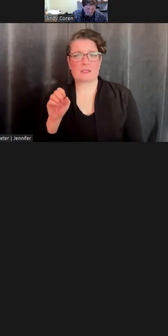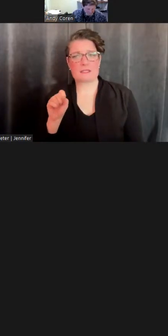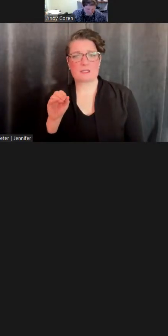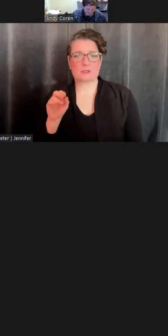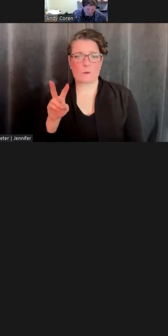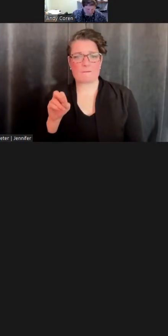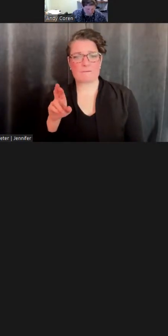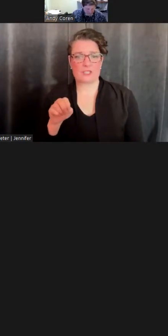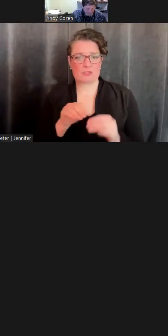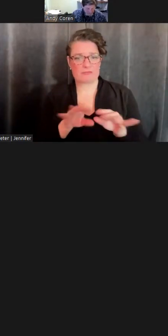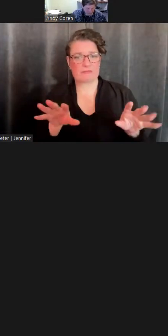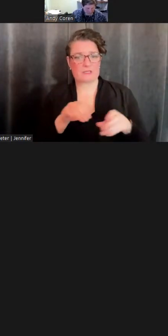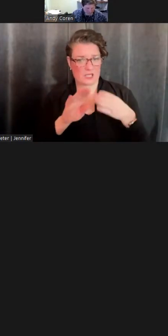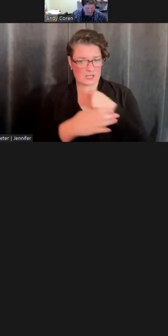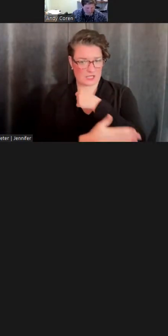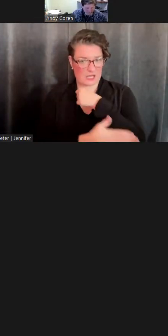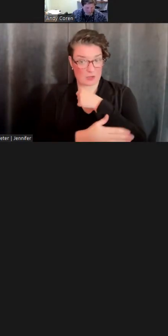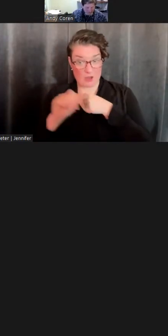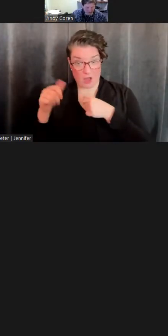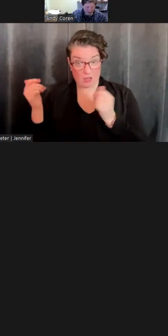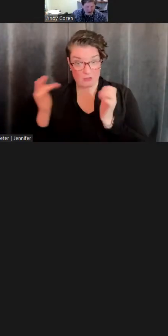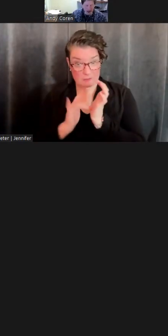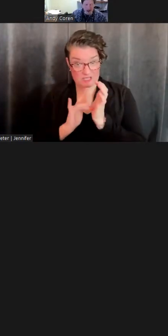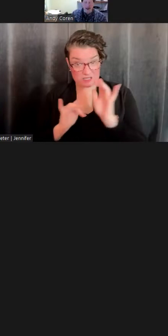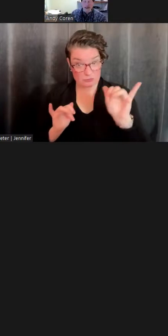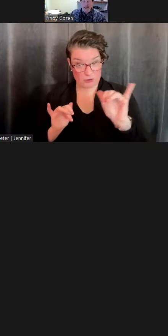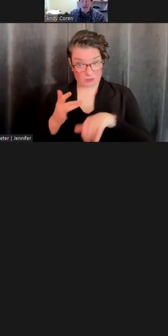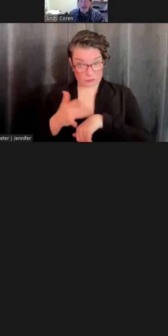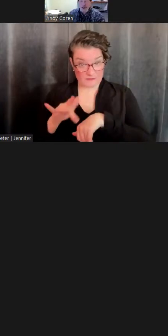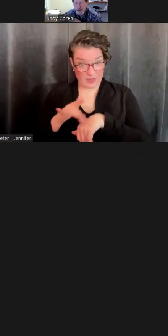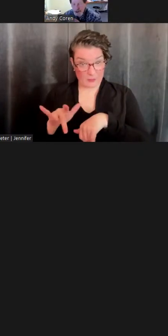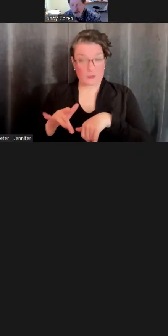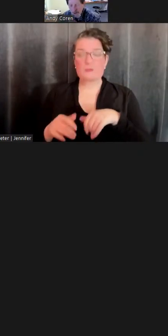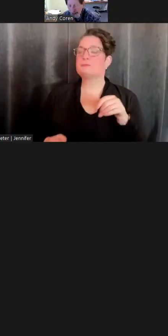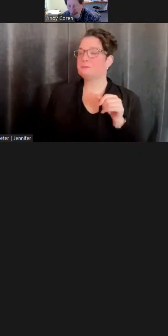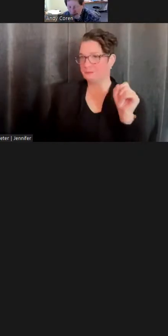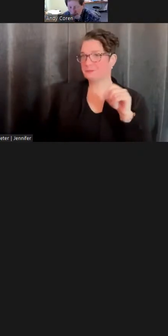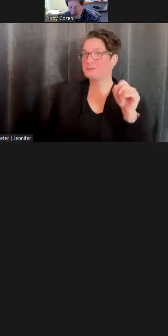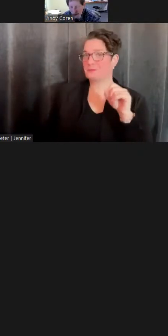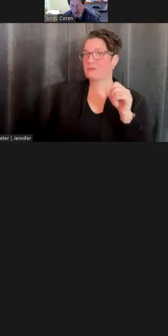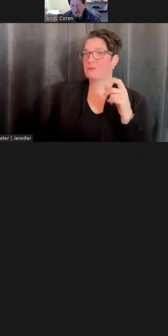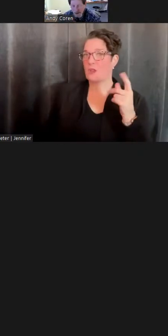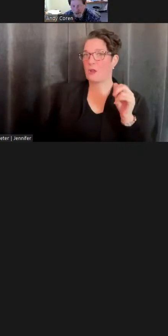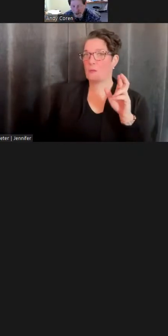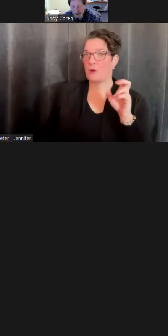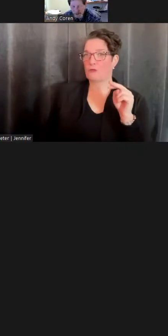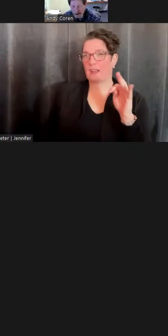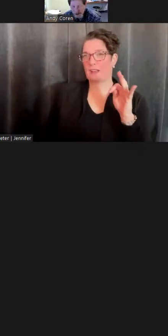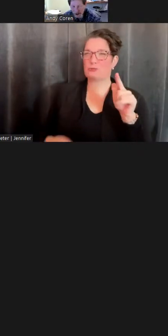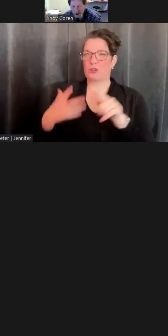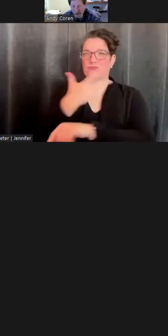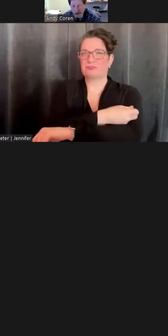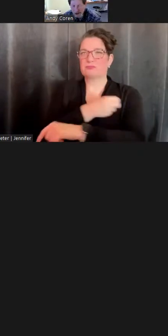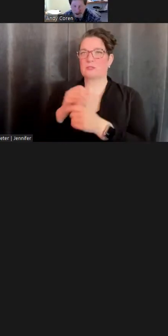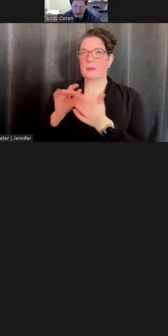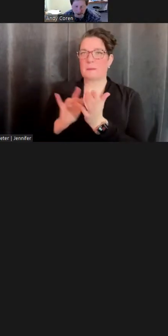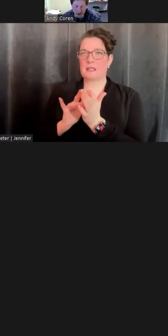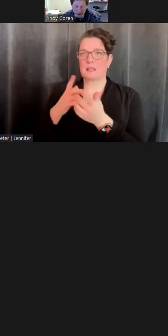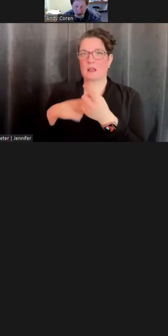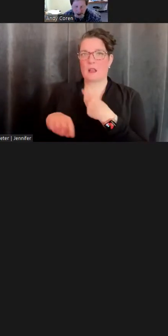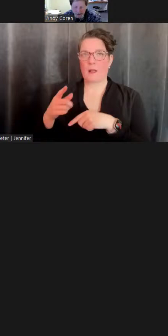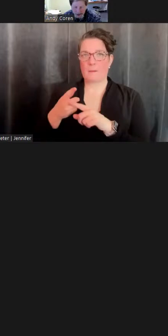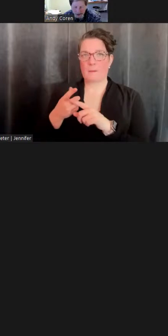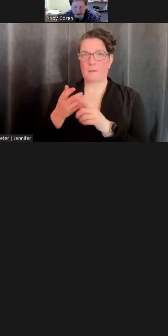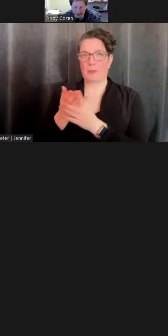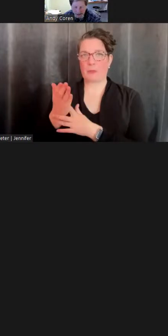those other medications are also available locally. Yeah, so the parenteral medications are coming through Adventist Health, which has, of course,